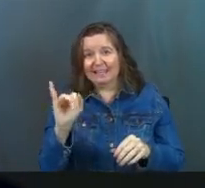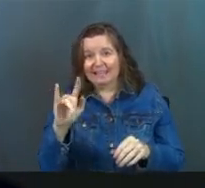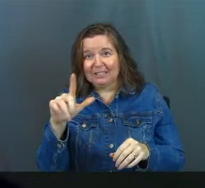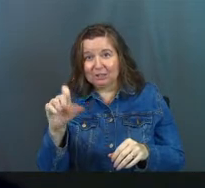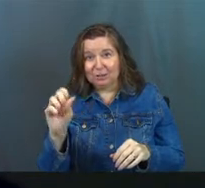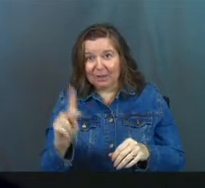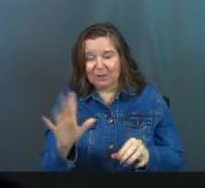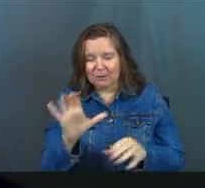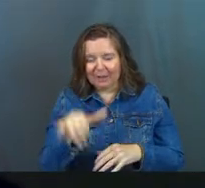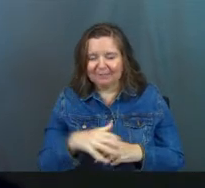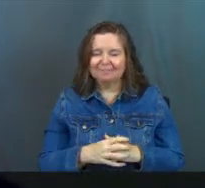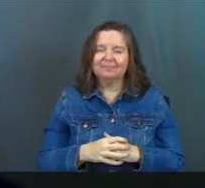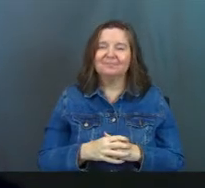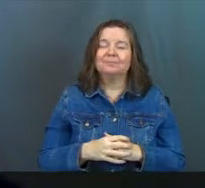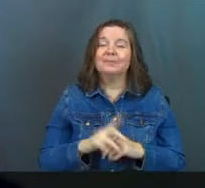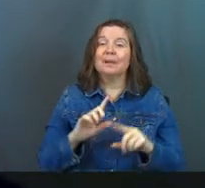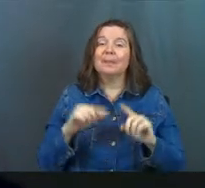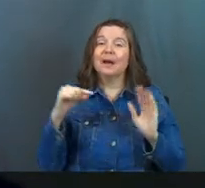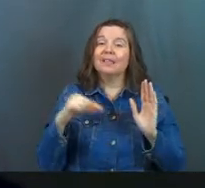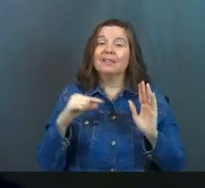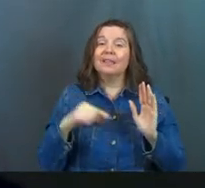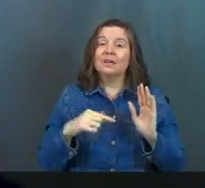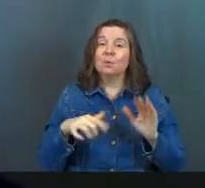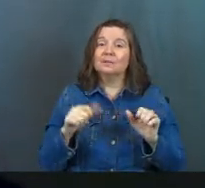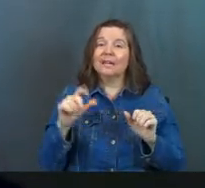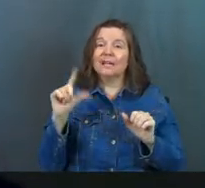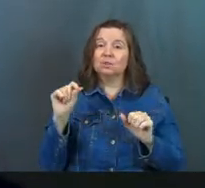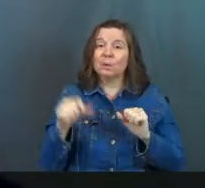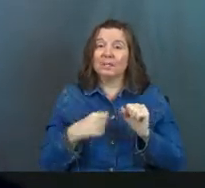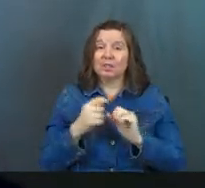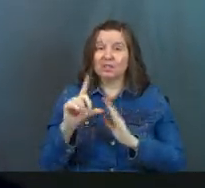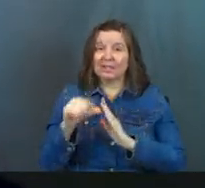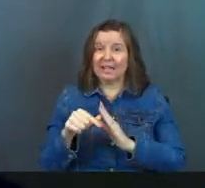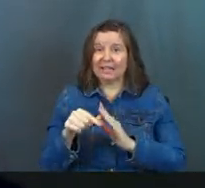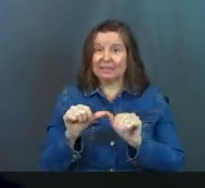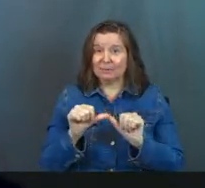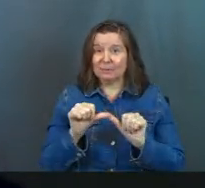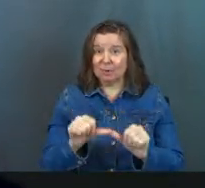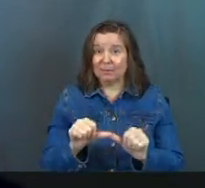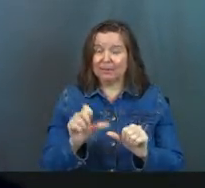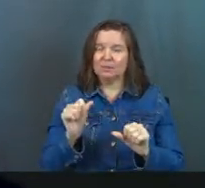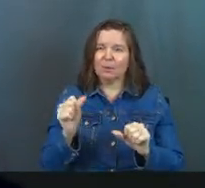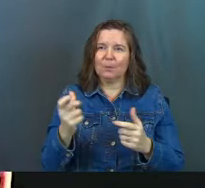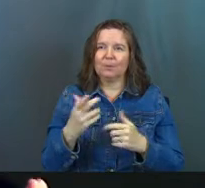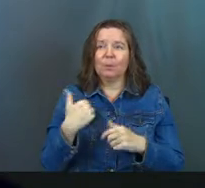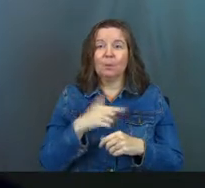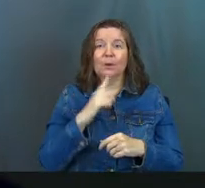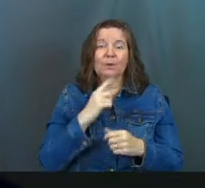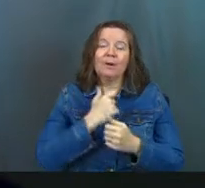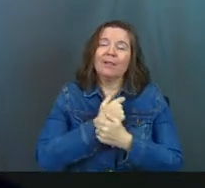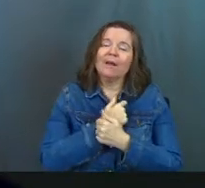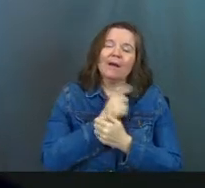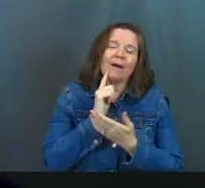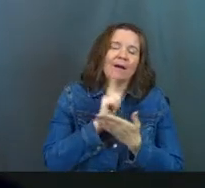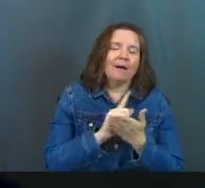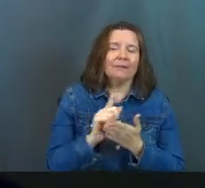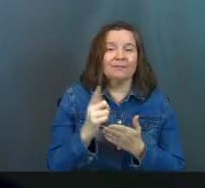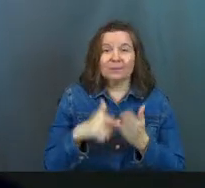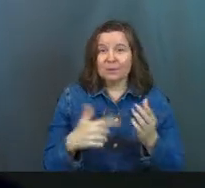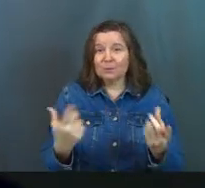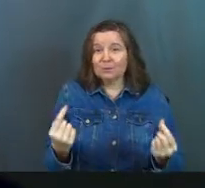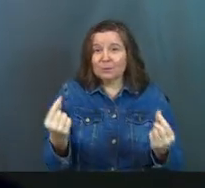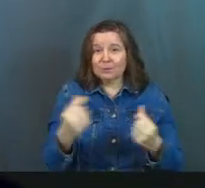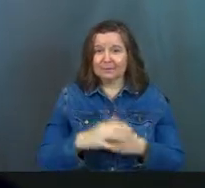initials, okay? Do that. But it's like, this was taken 20 years later. It's permanent. So we were in love. That's what you